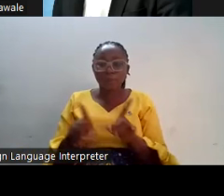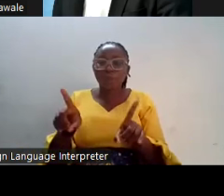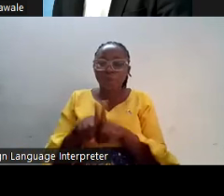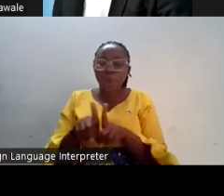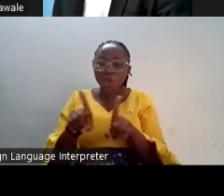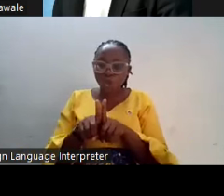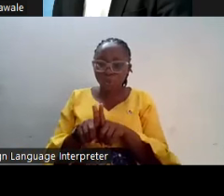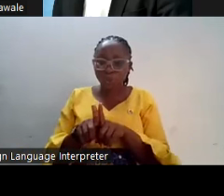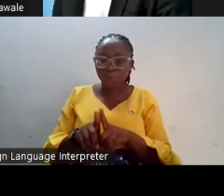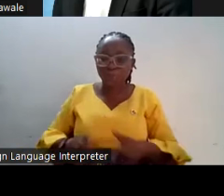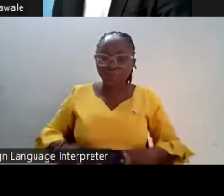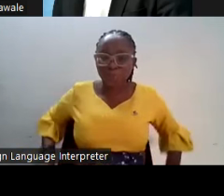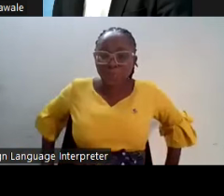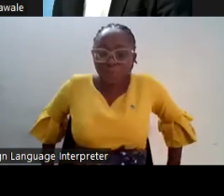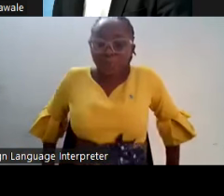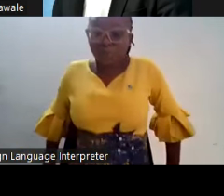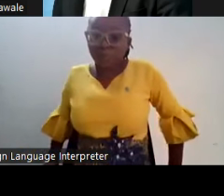So